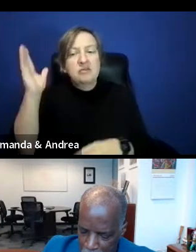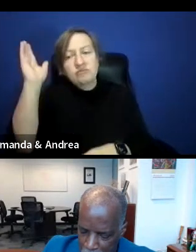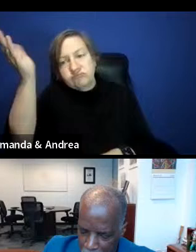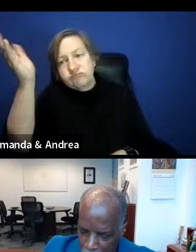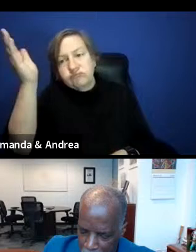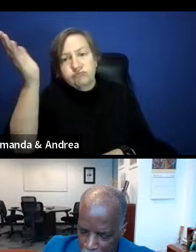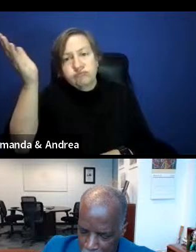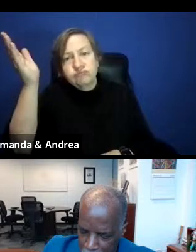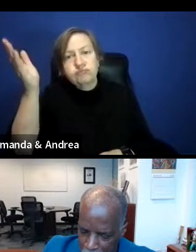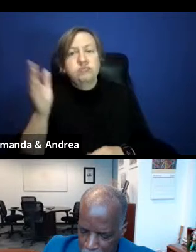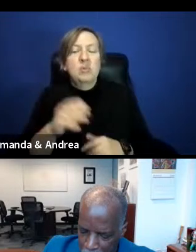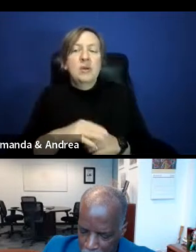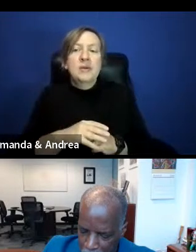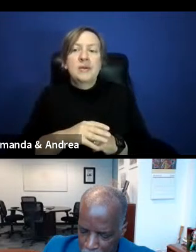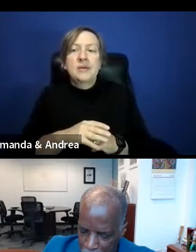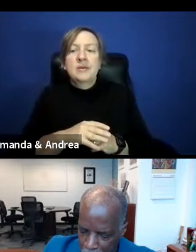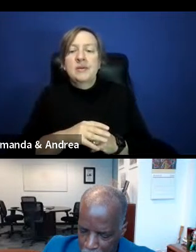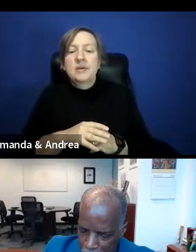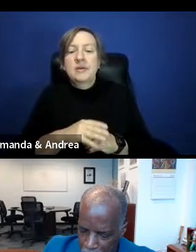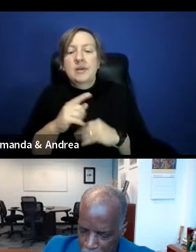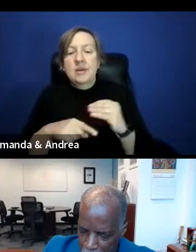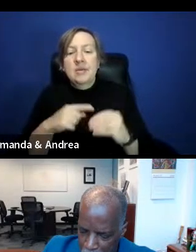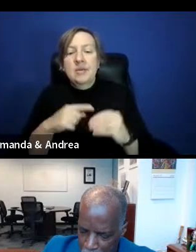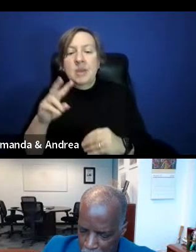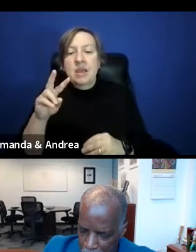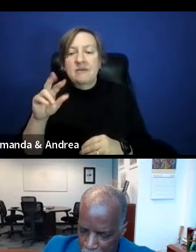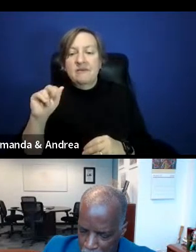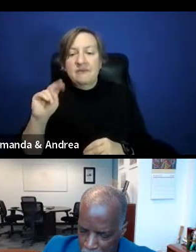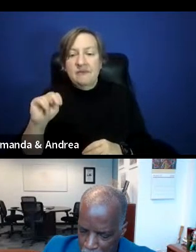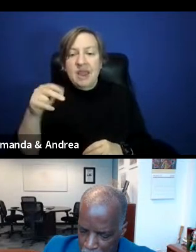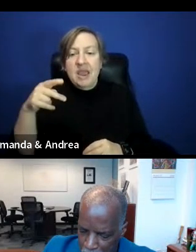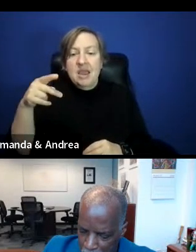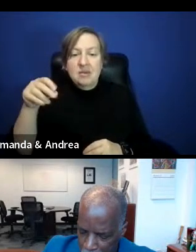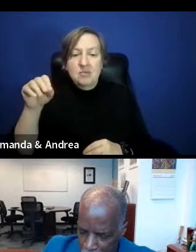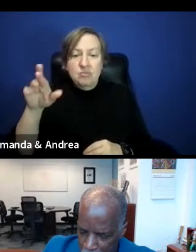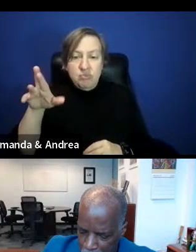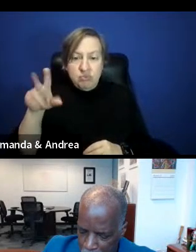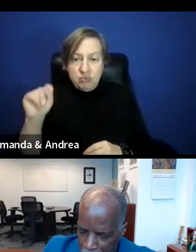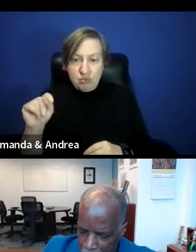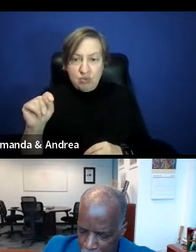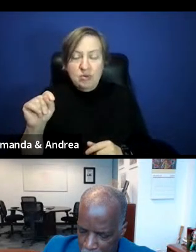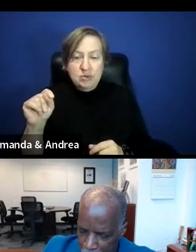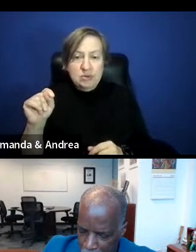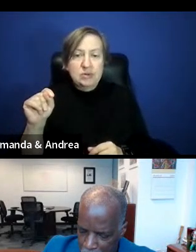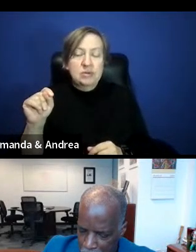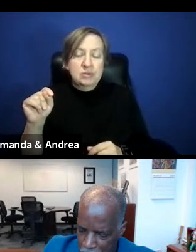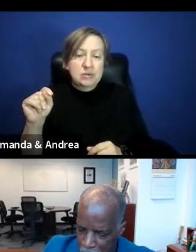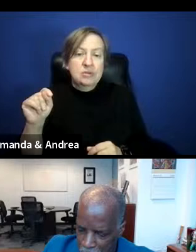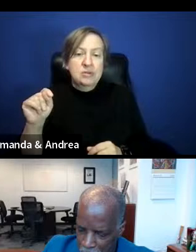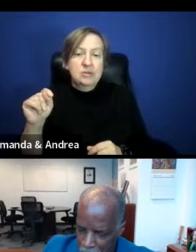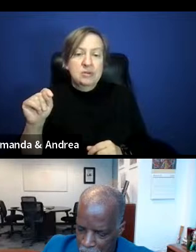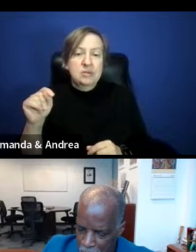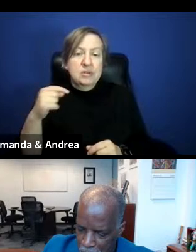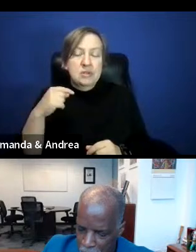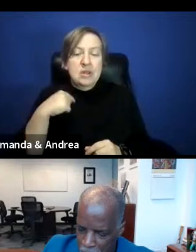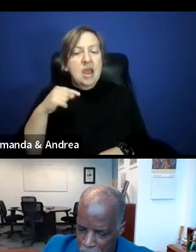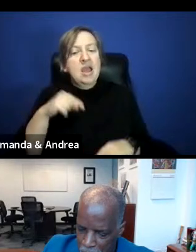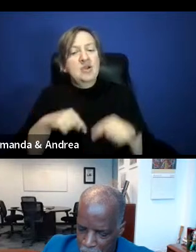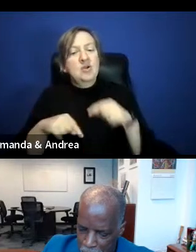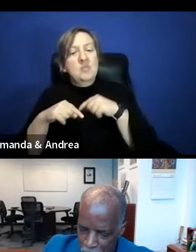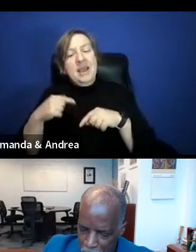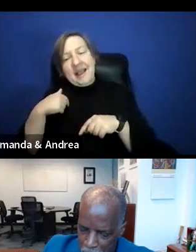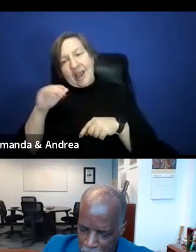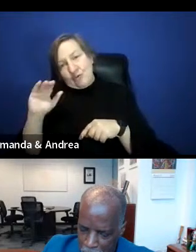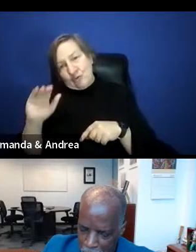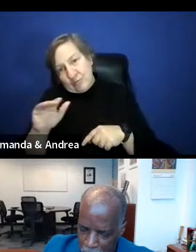presentations on about Vanport, and I go back and I remind